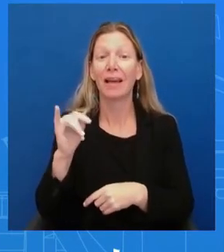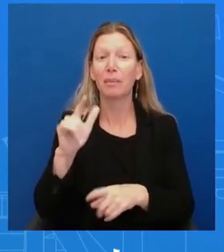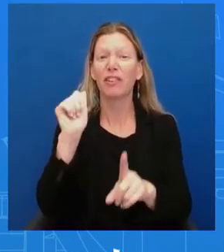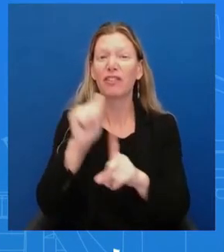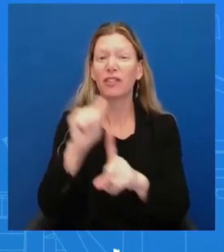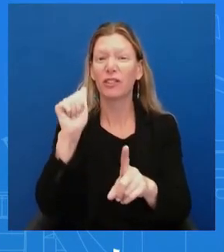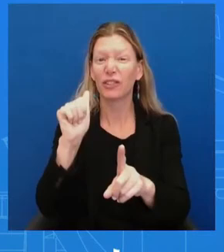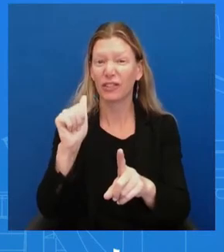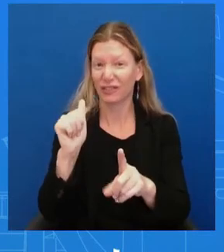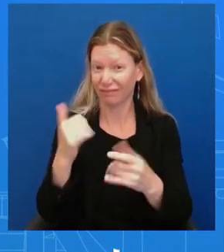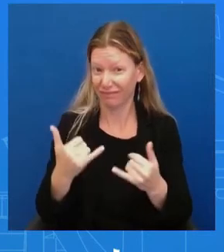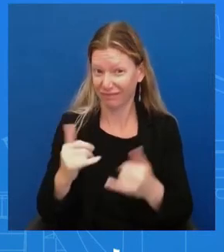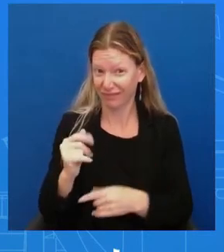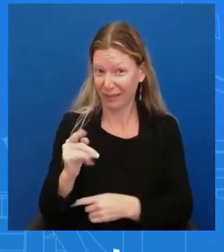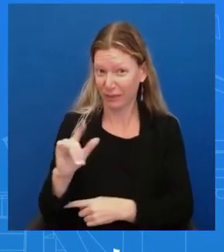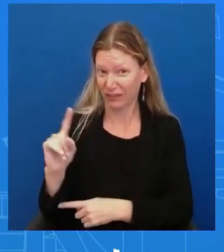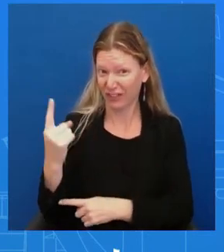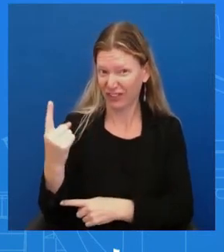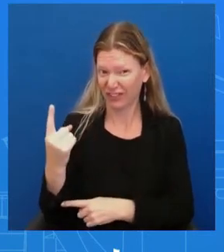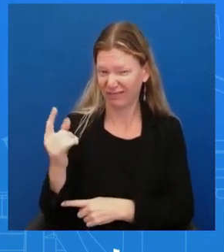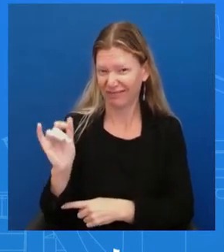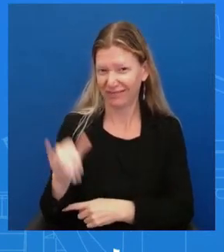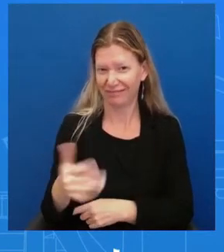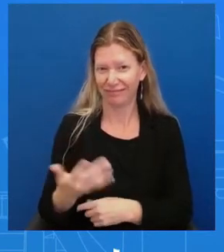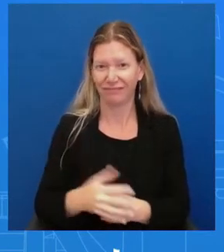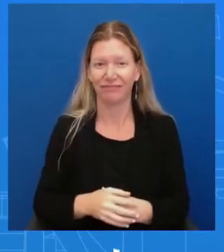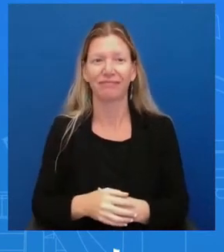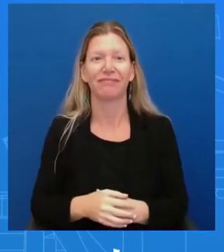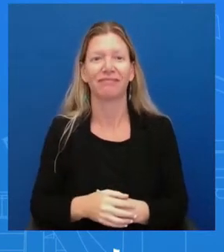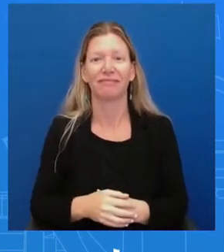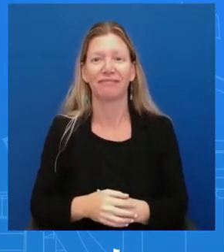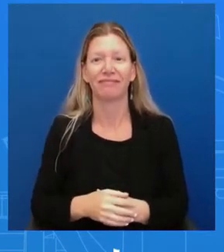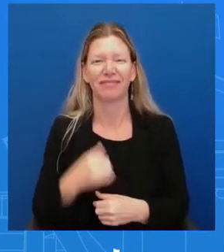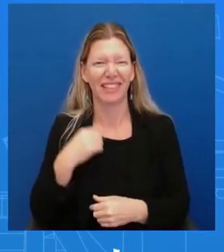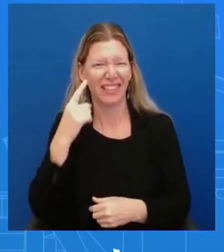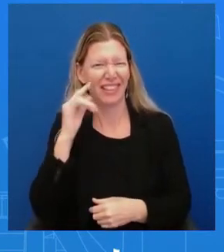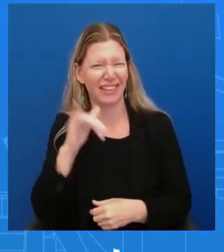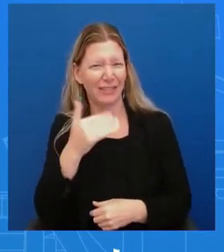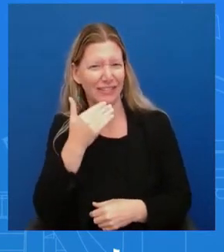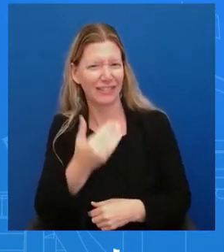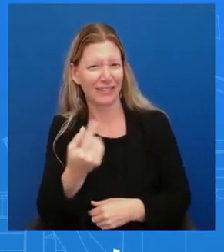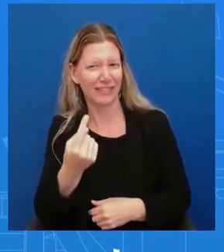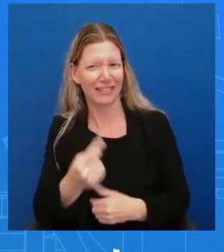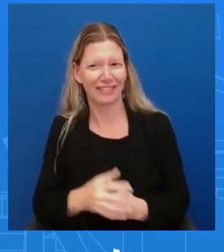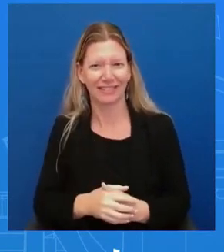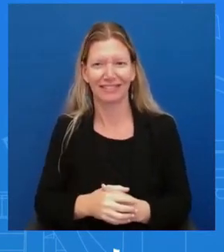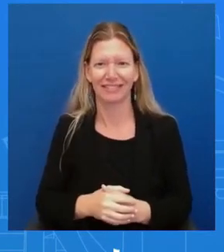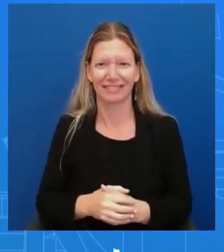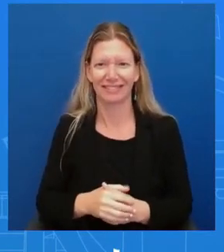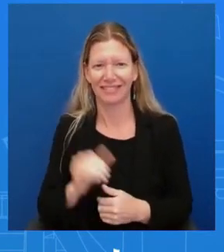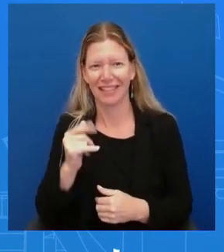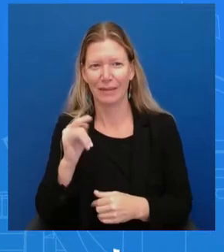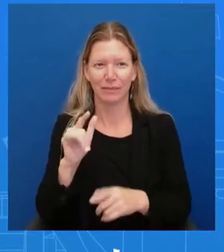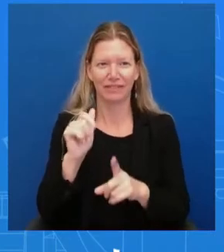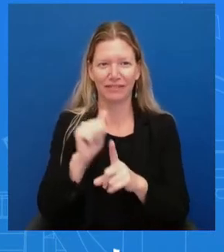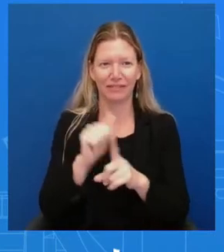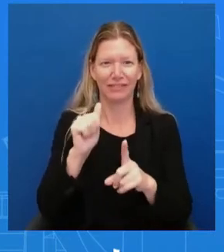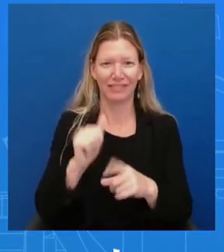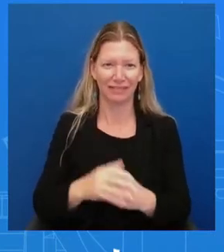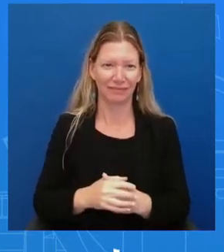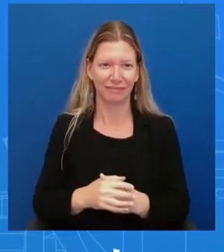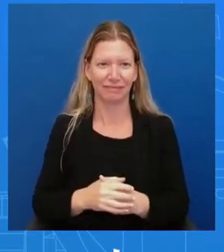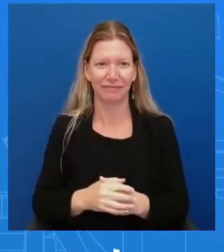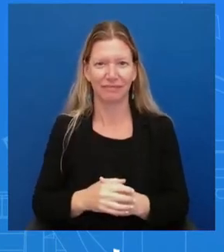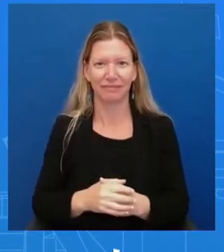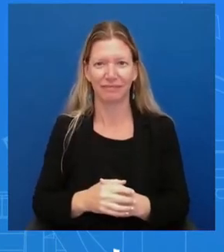Thank you. I thought it was pretty slick of me. Thank you very much. Thank you. All right. In all seriousness, a couple